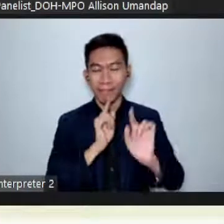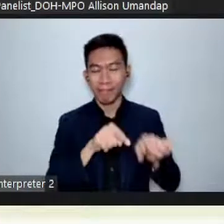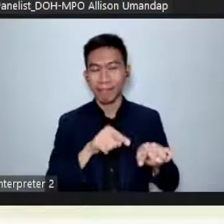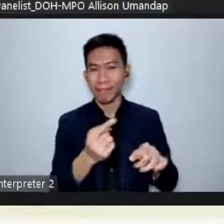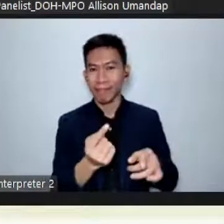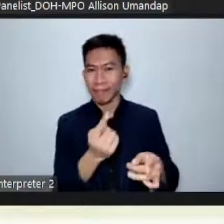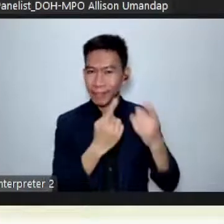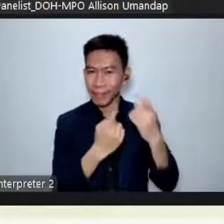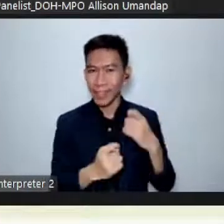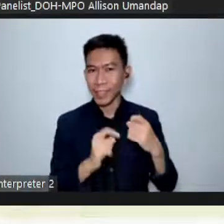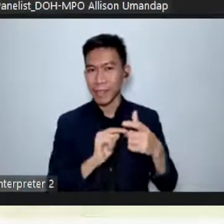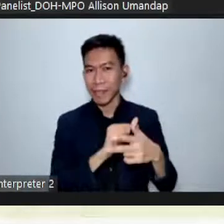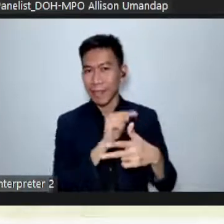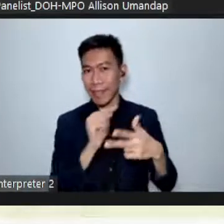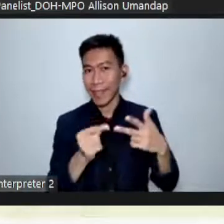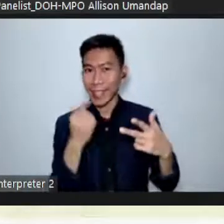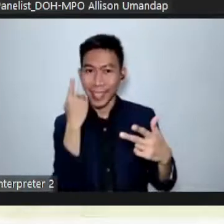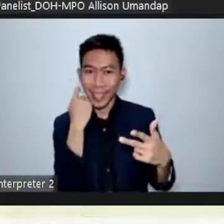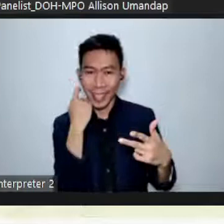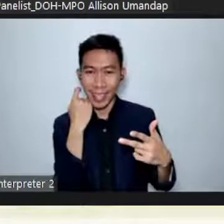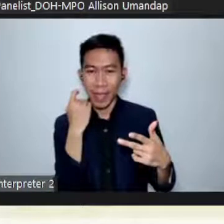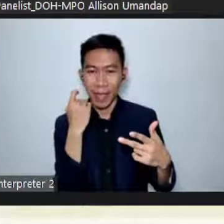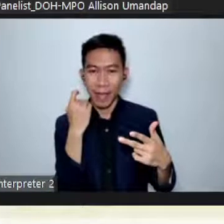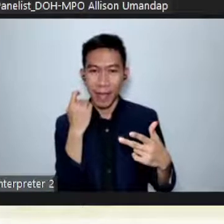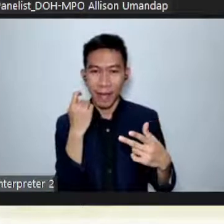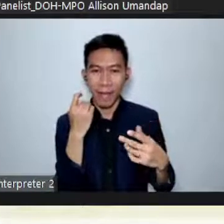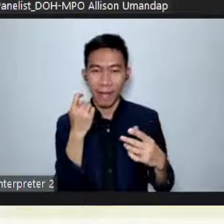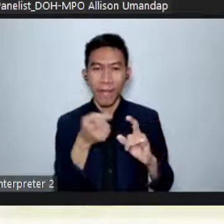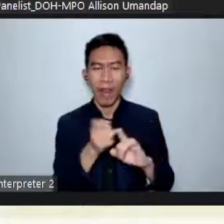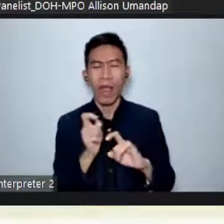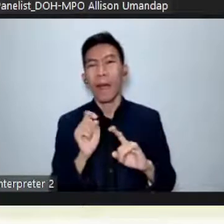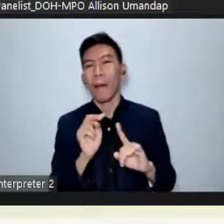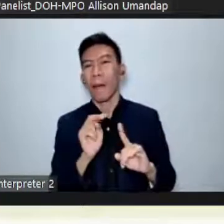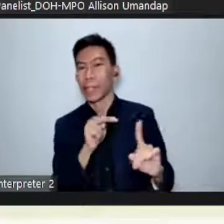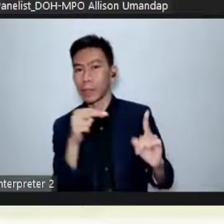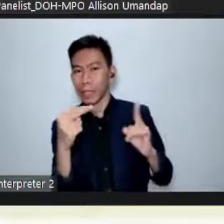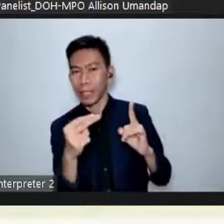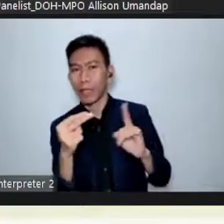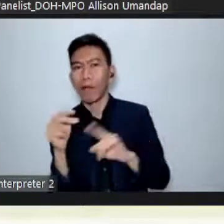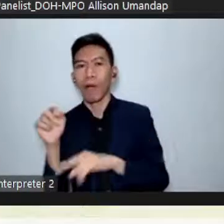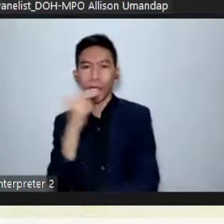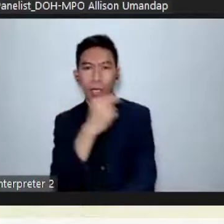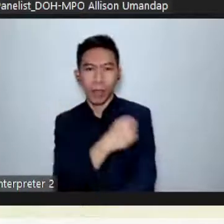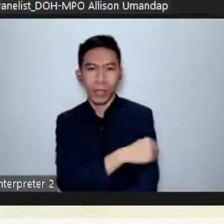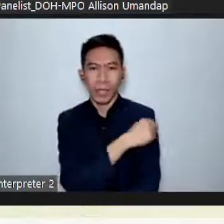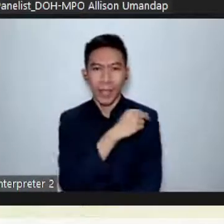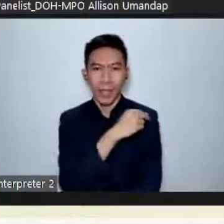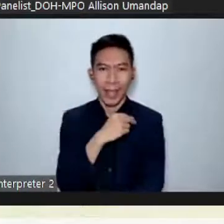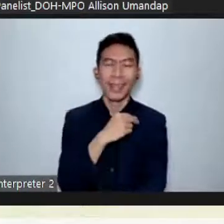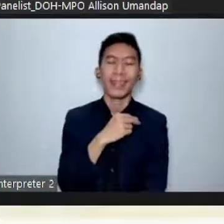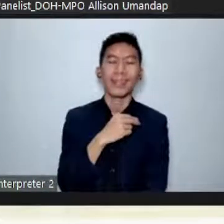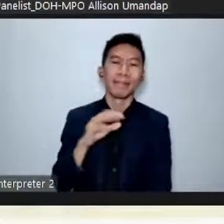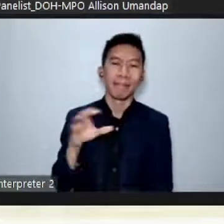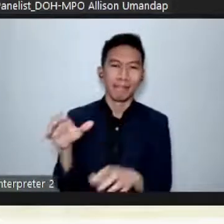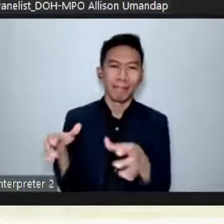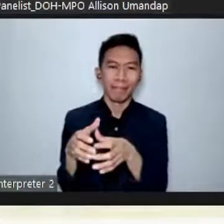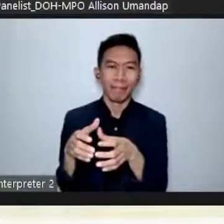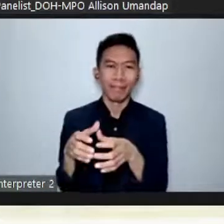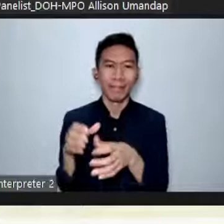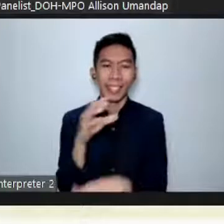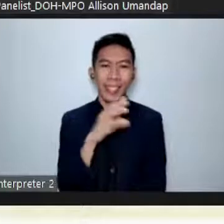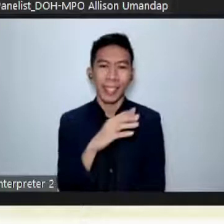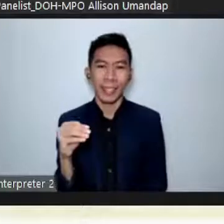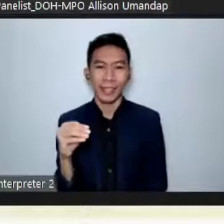were given to us earlier from the perspective of the hospice movement, and of course, on behalf